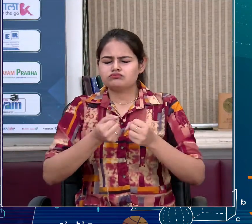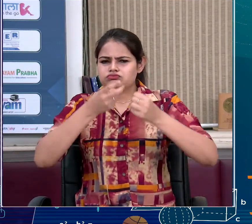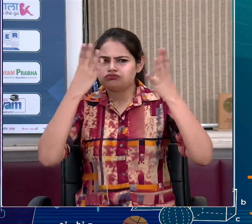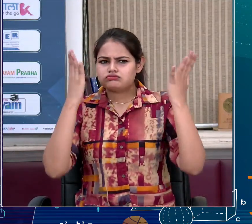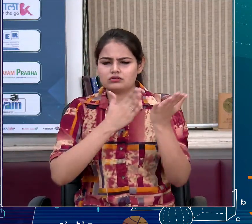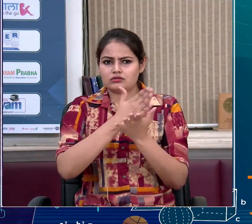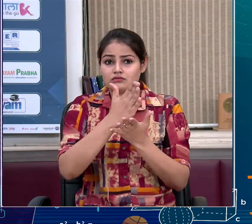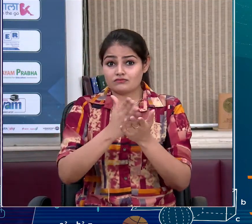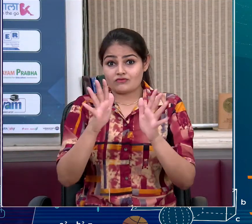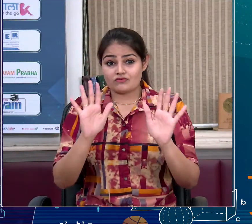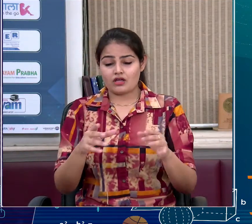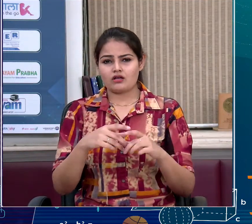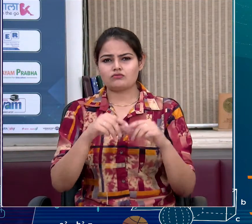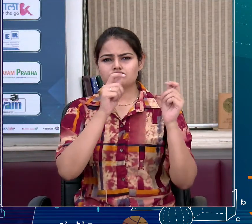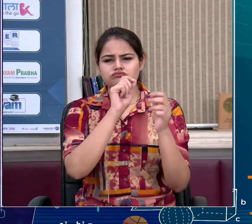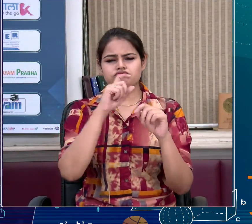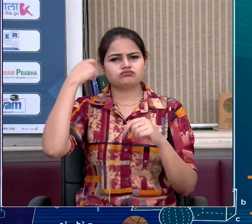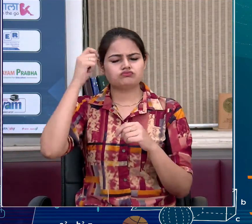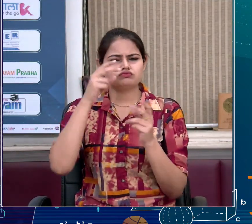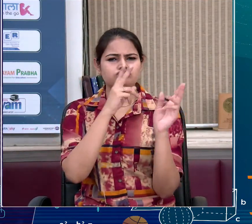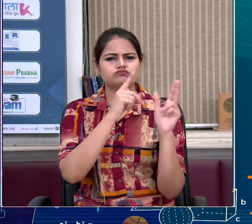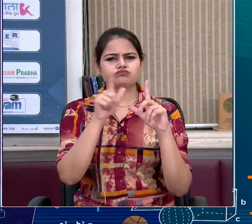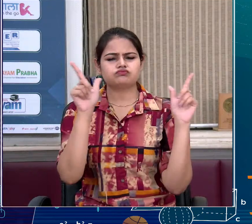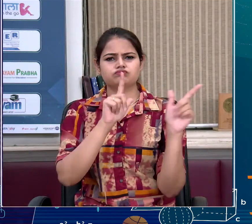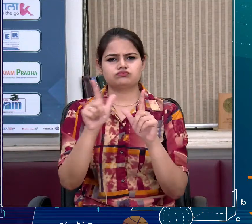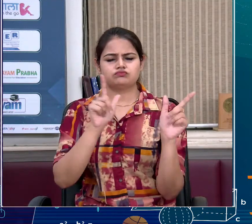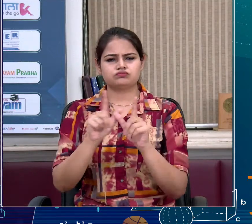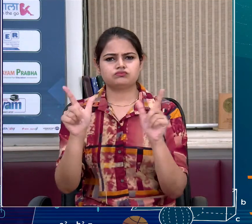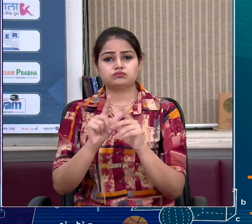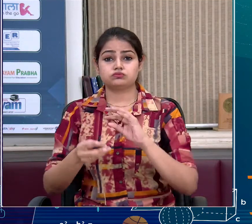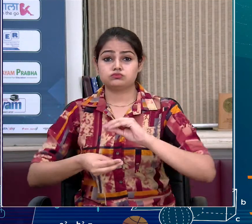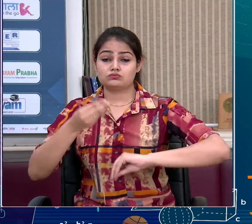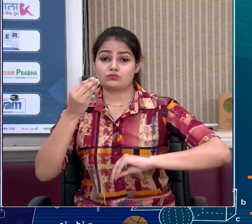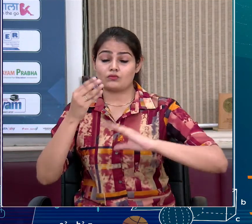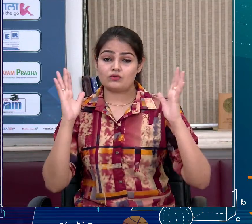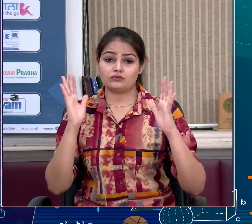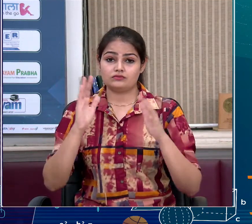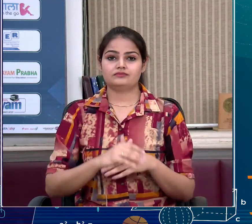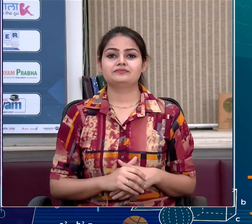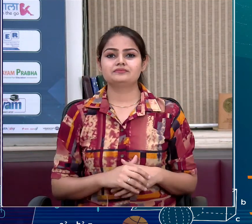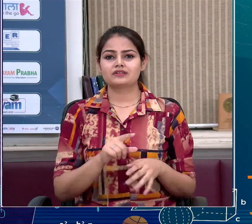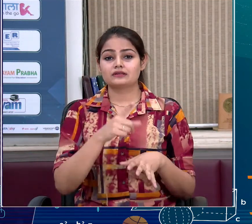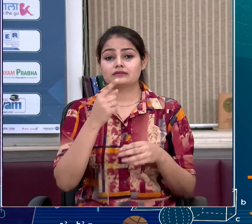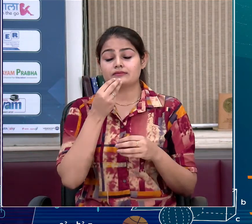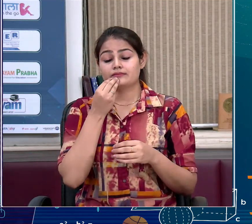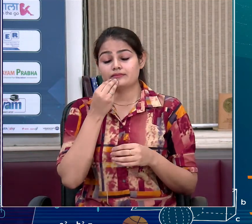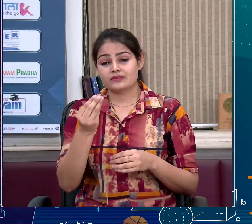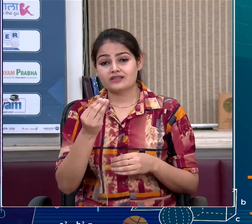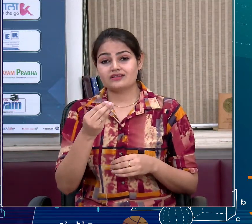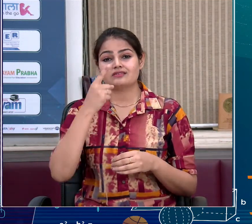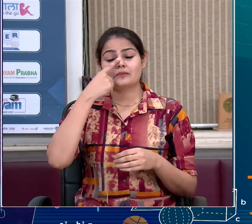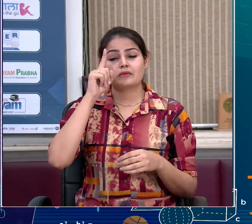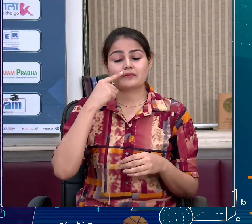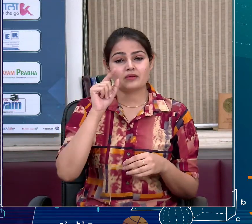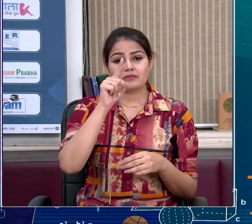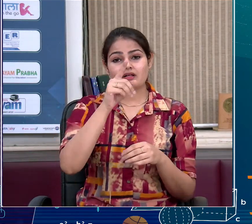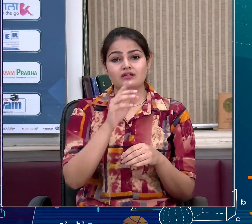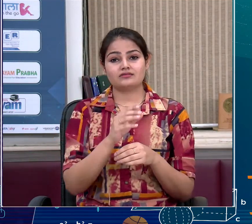available. I would definitely encourage parents to go. And plus, please take out your time, spend quality time with your